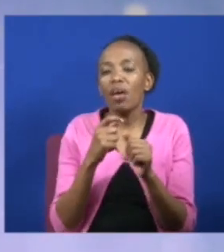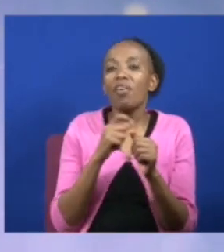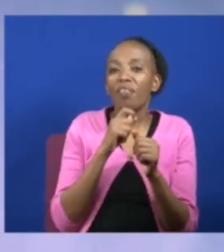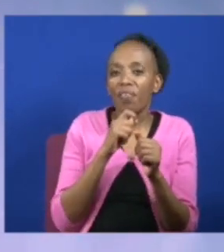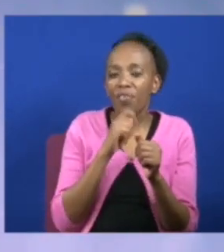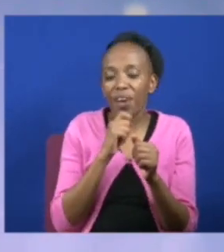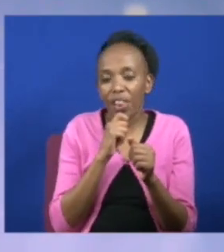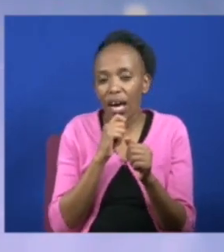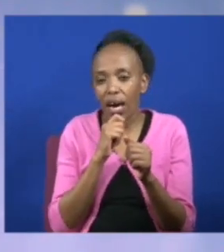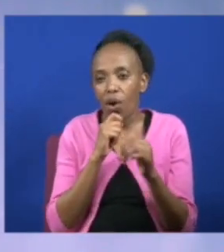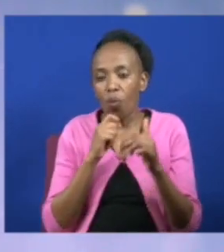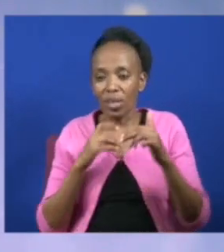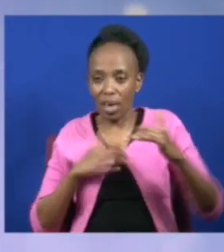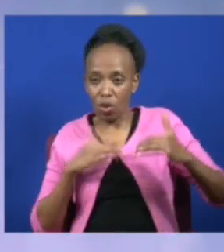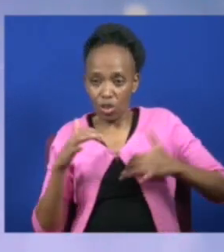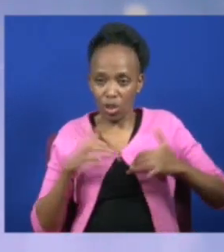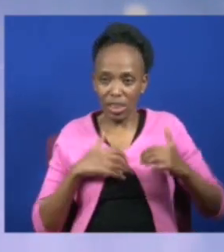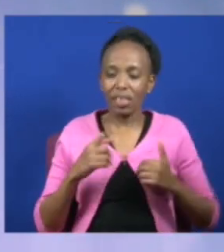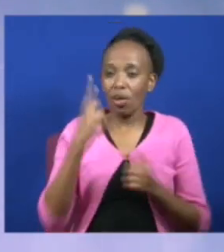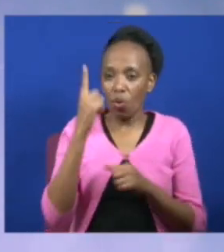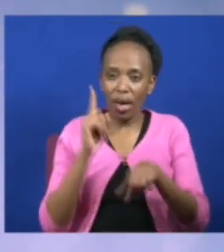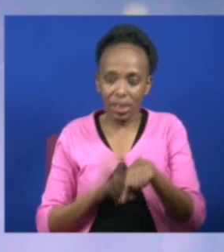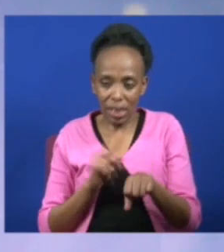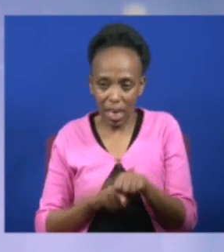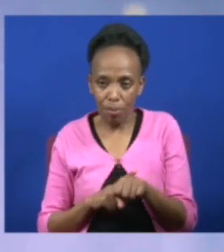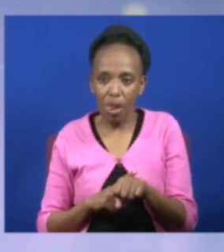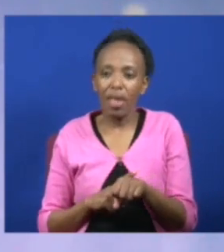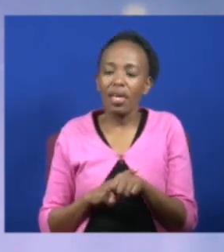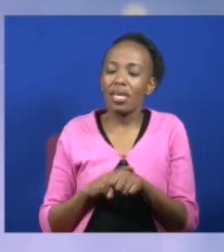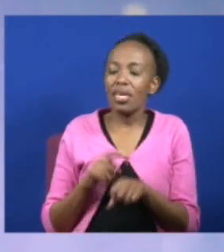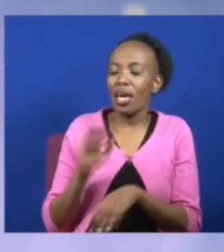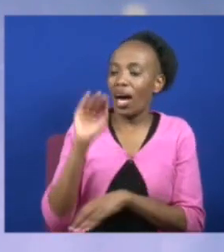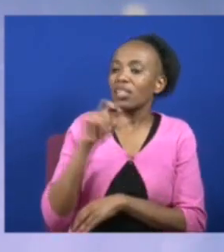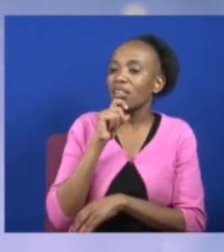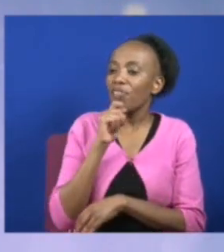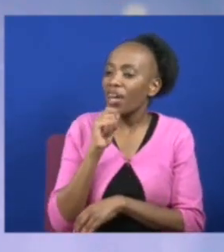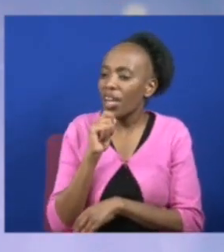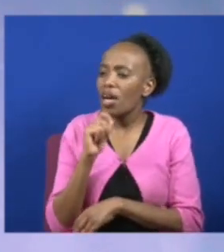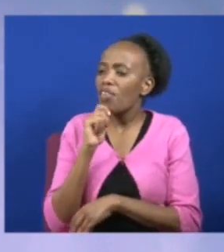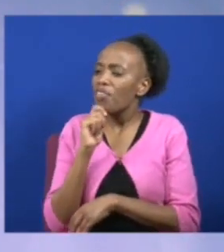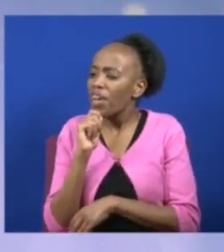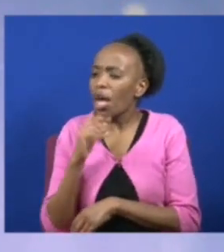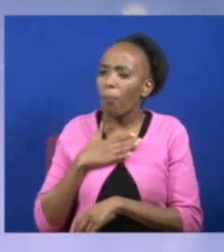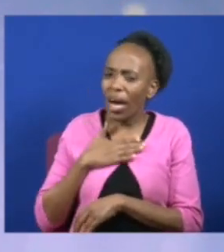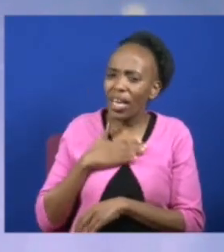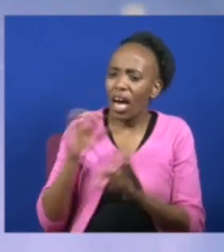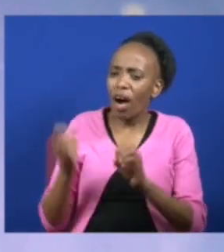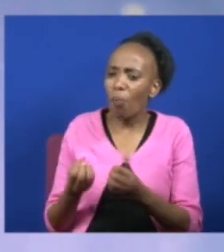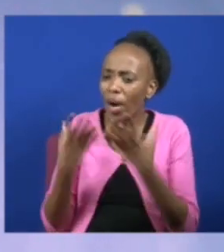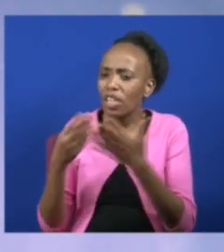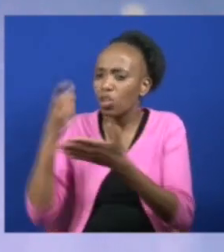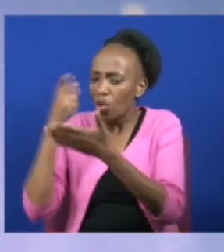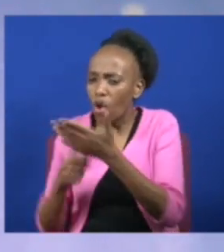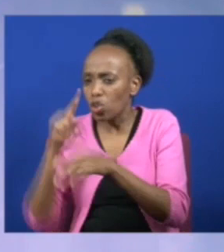consultant. And the boy asked the father one time, "Dad, how much money do you charge your clients per